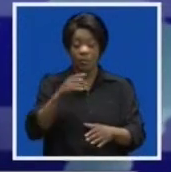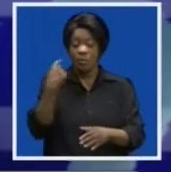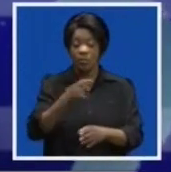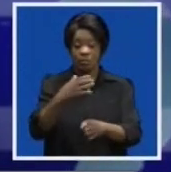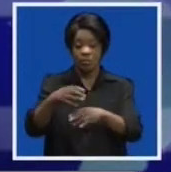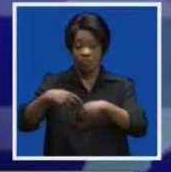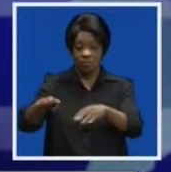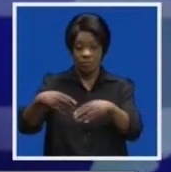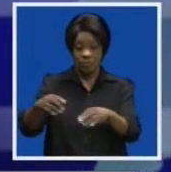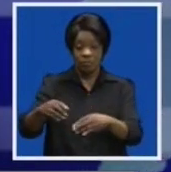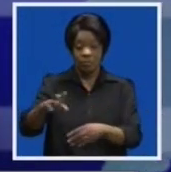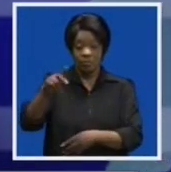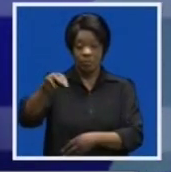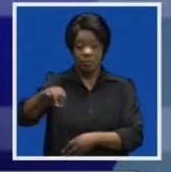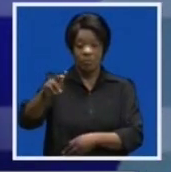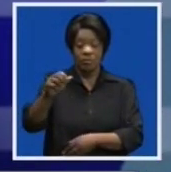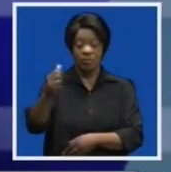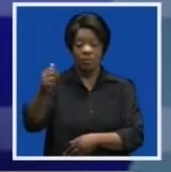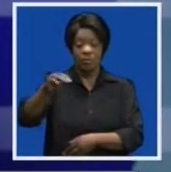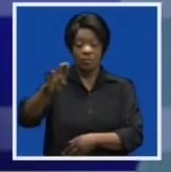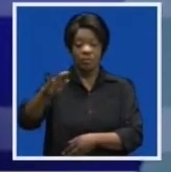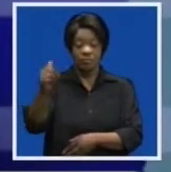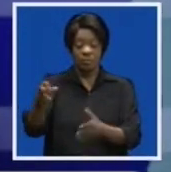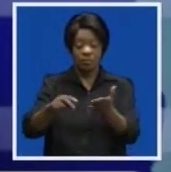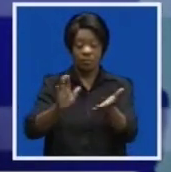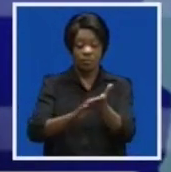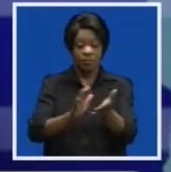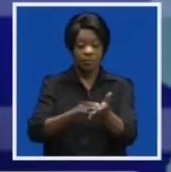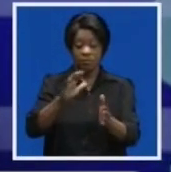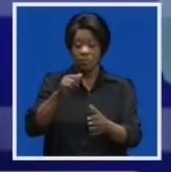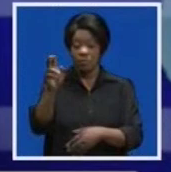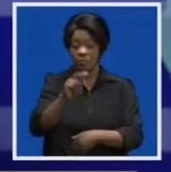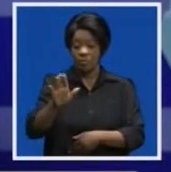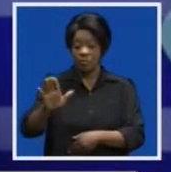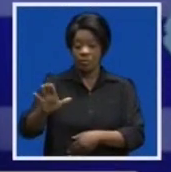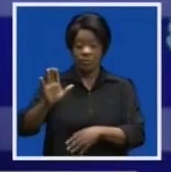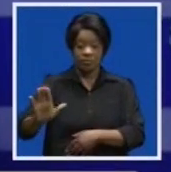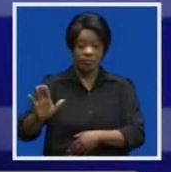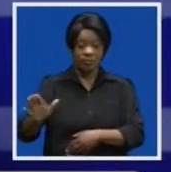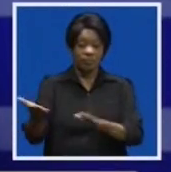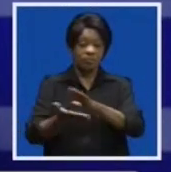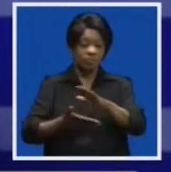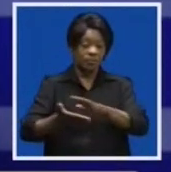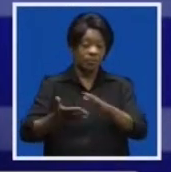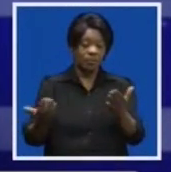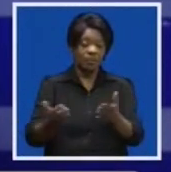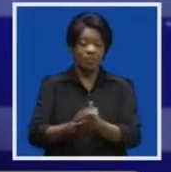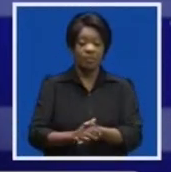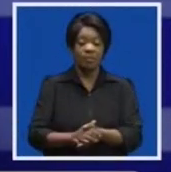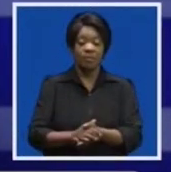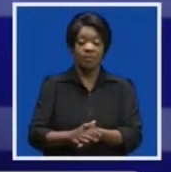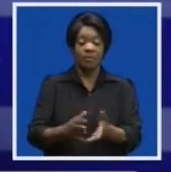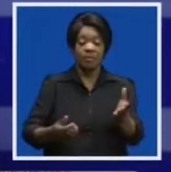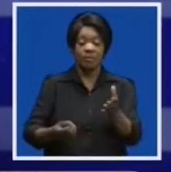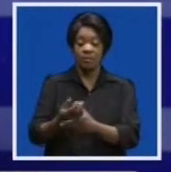are trading at Musamba Primary School grounds do not make their stay permanent. Dr. Banda said made the